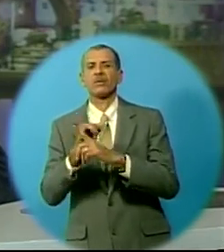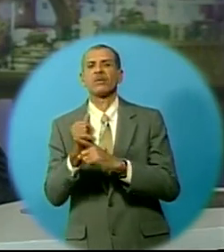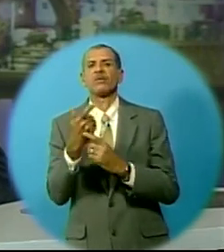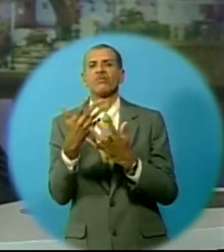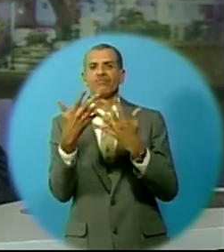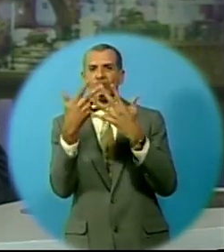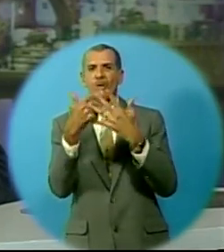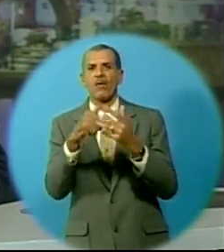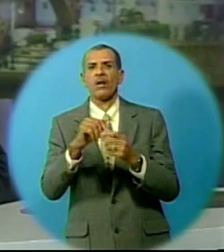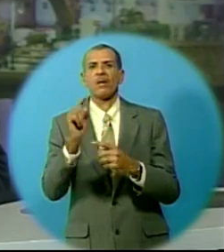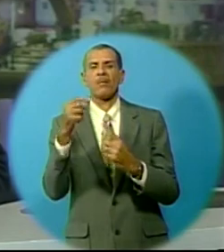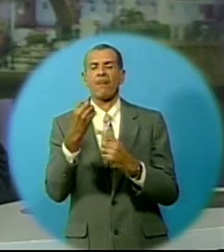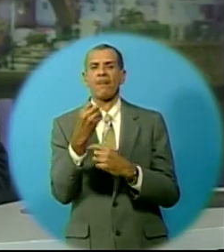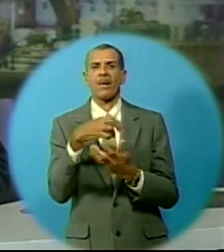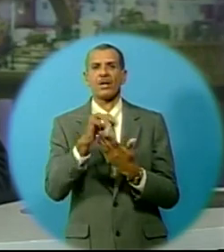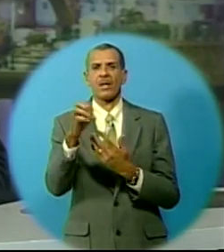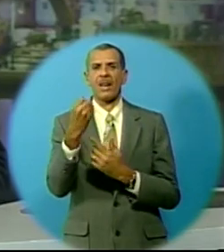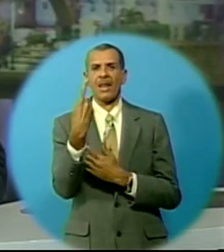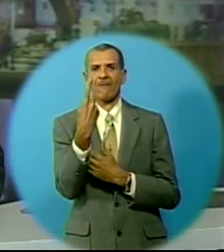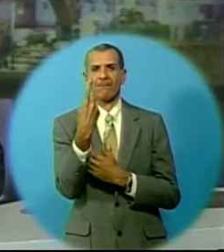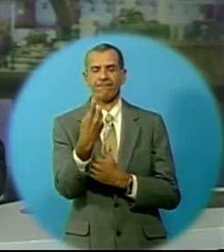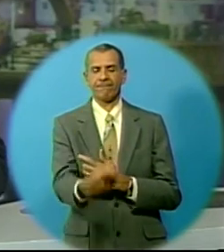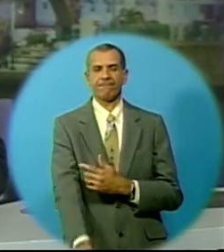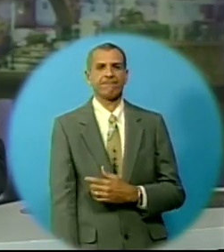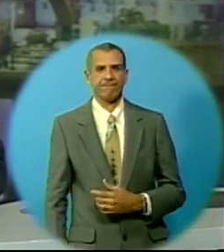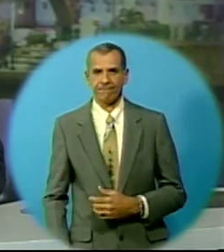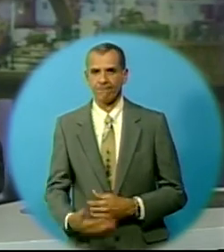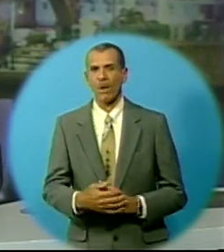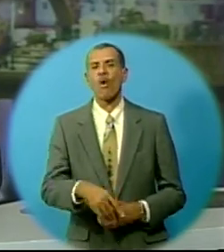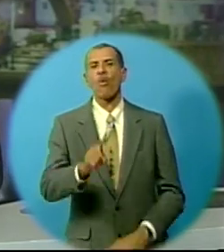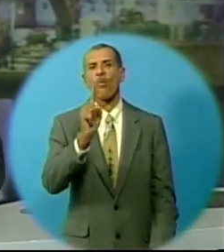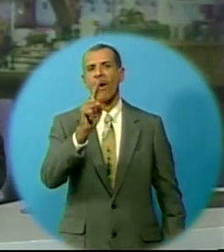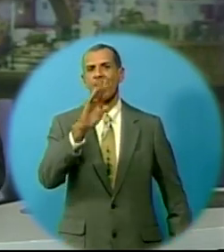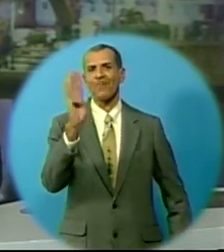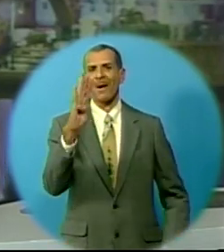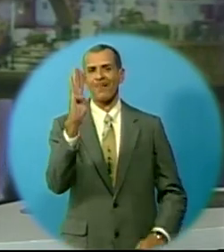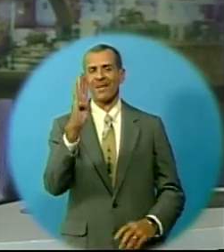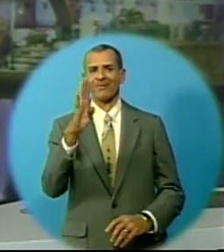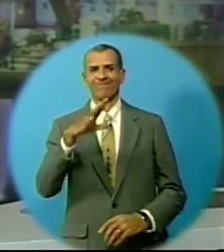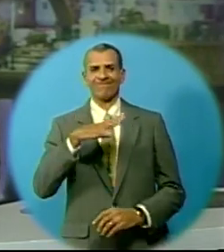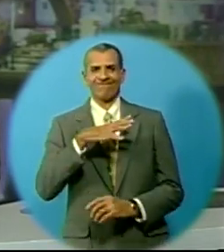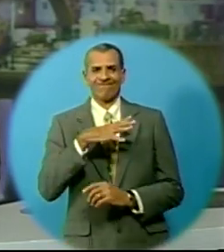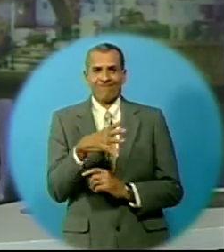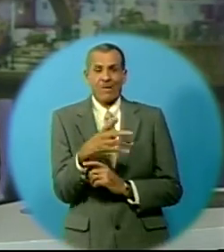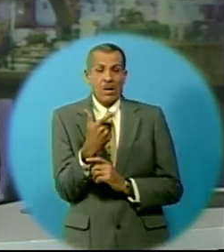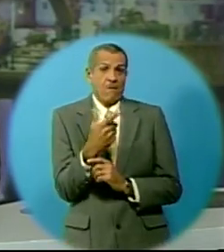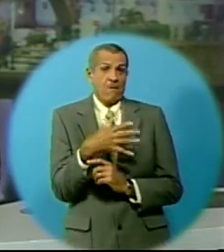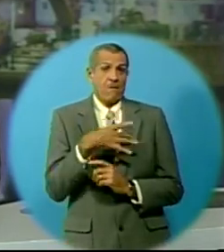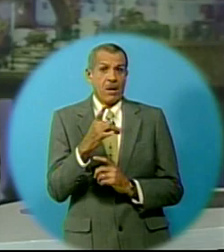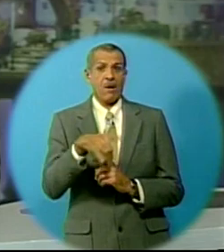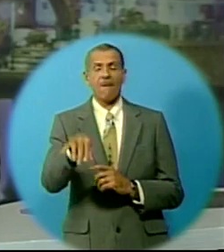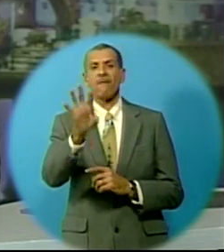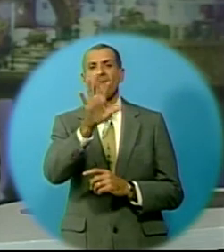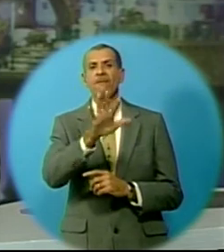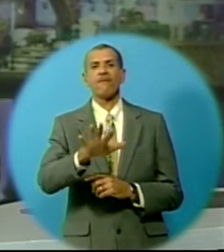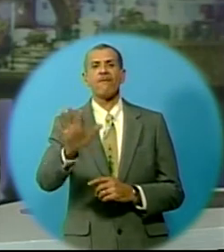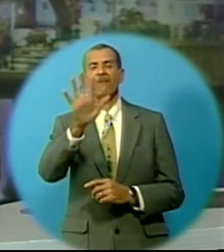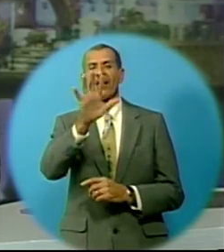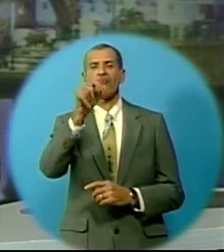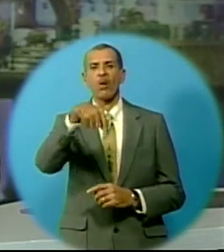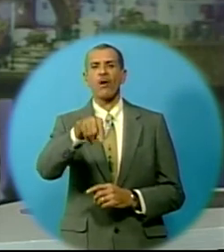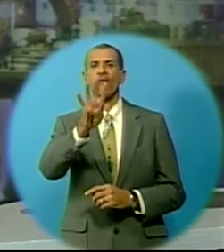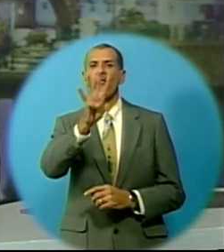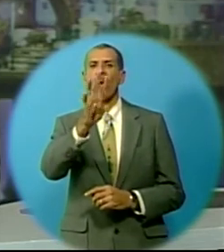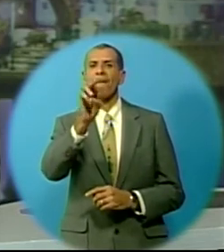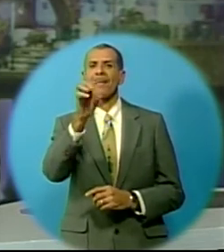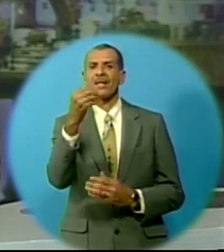the 11th. Well, one lucky Barbadian is tonight $5.4 million richer.